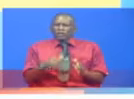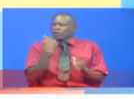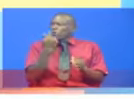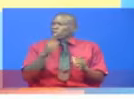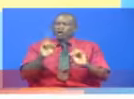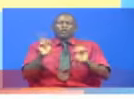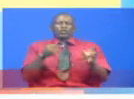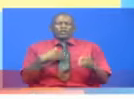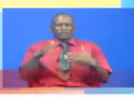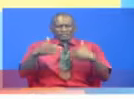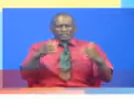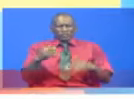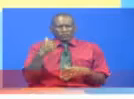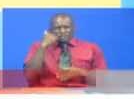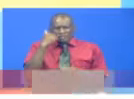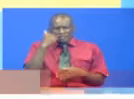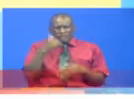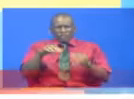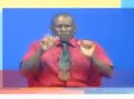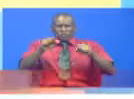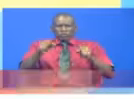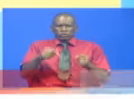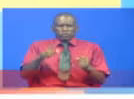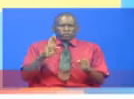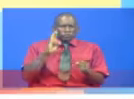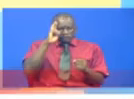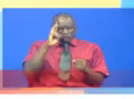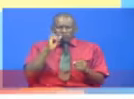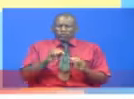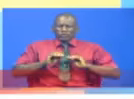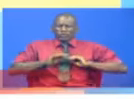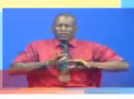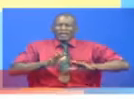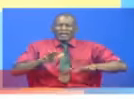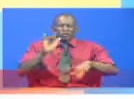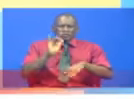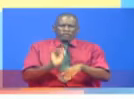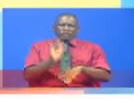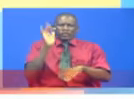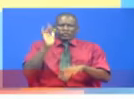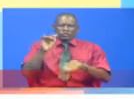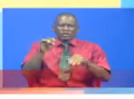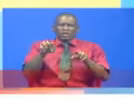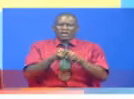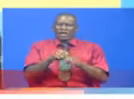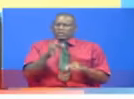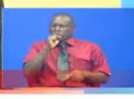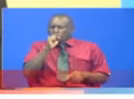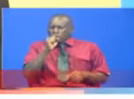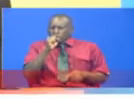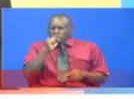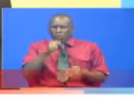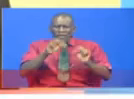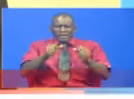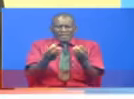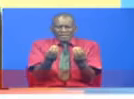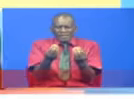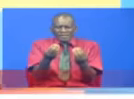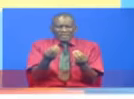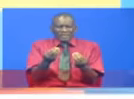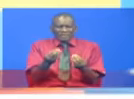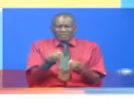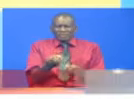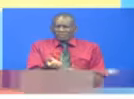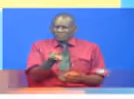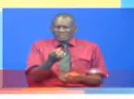symptomatic could be a source of spread of infection, as the cough can easily be dismissed